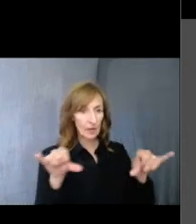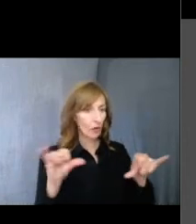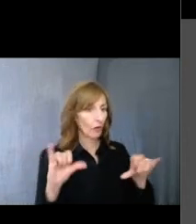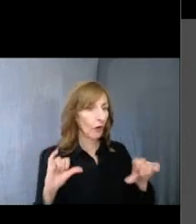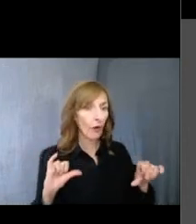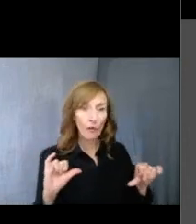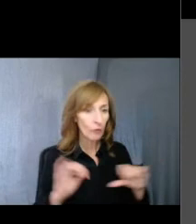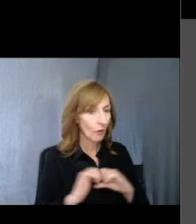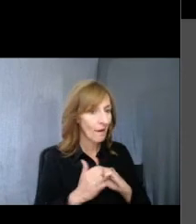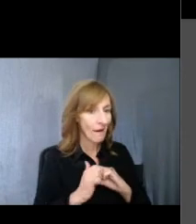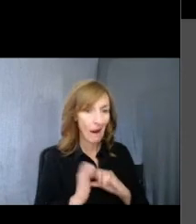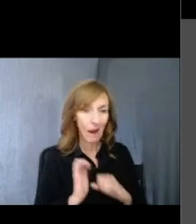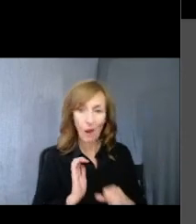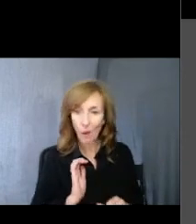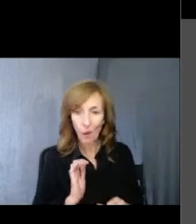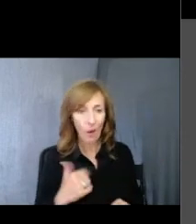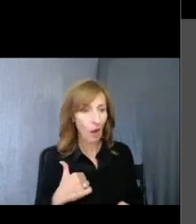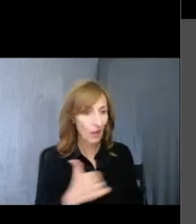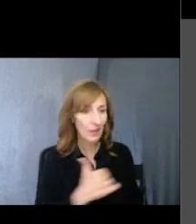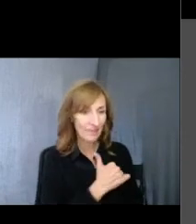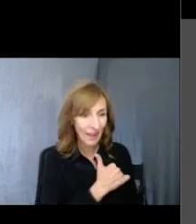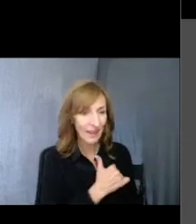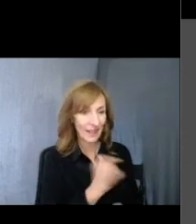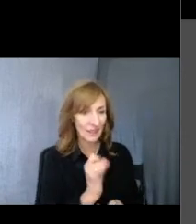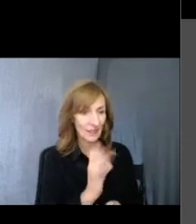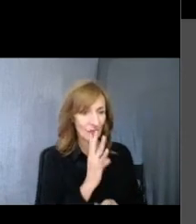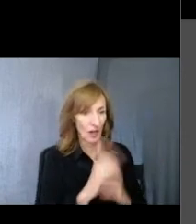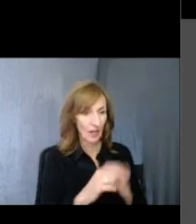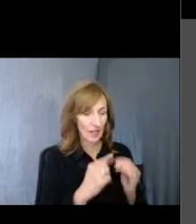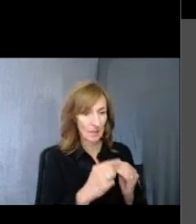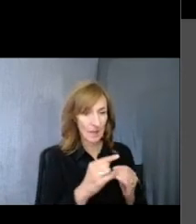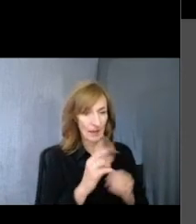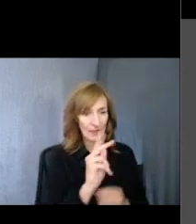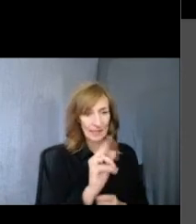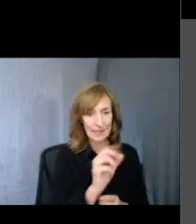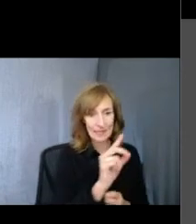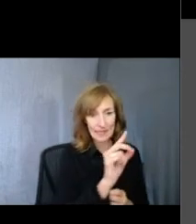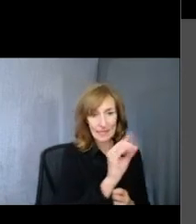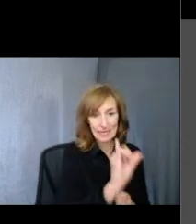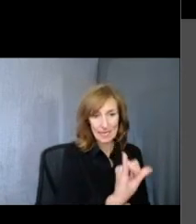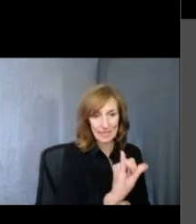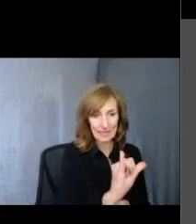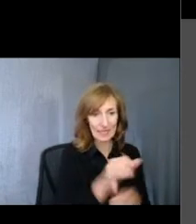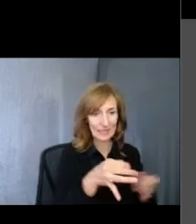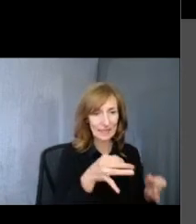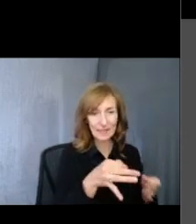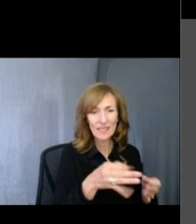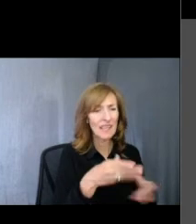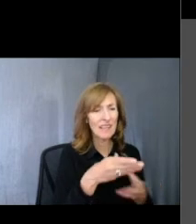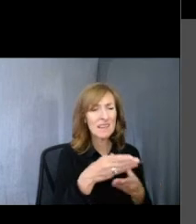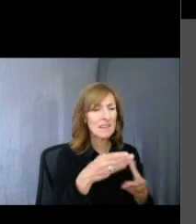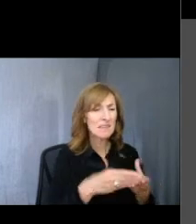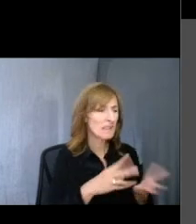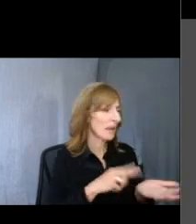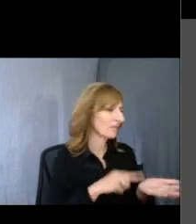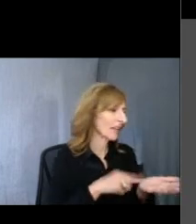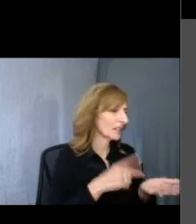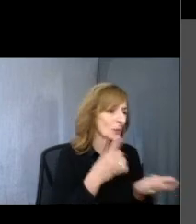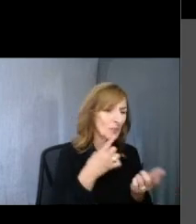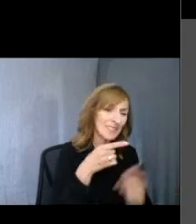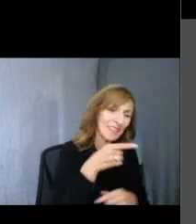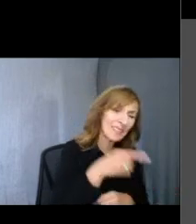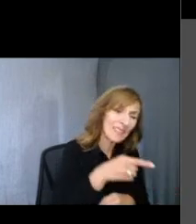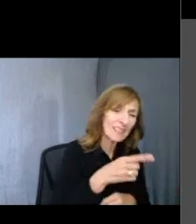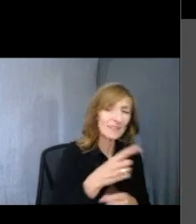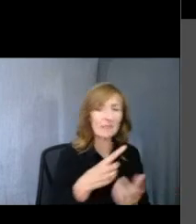lots of literature, but people had different definitions for what they called chronic kidney disease, and it was leading to some confusion. So they led